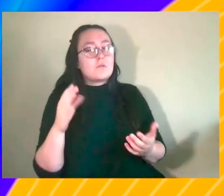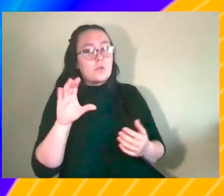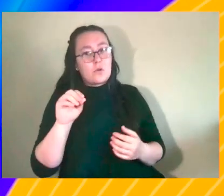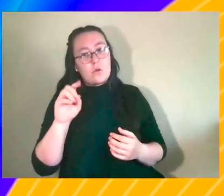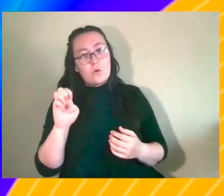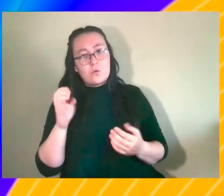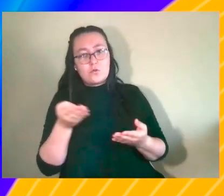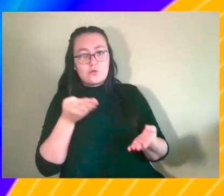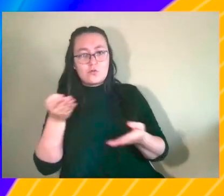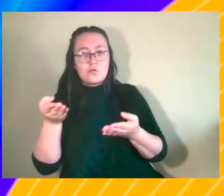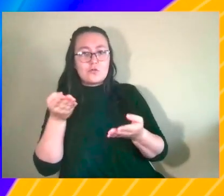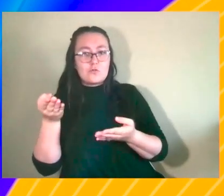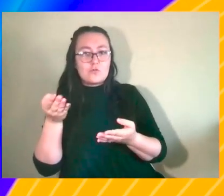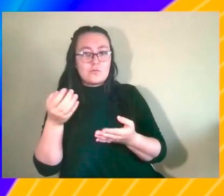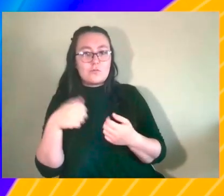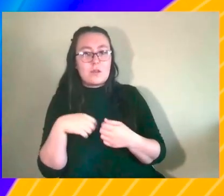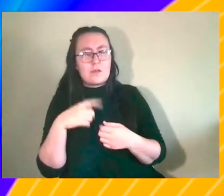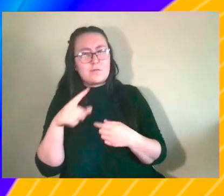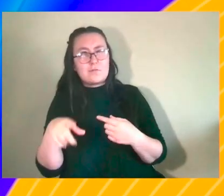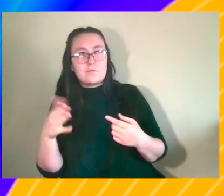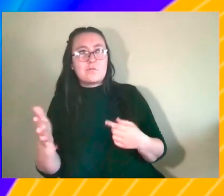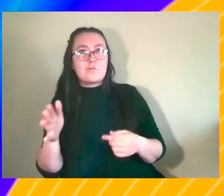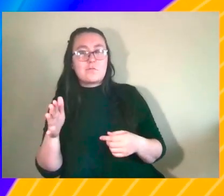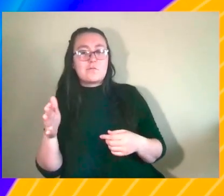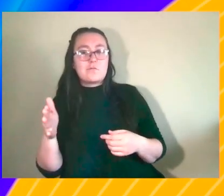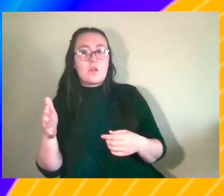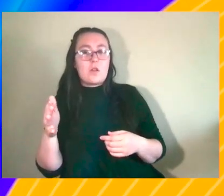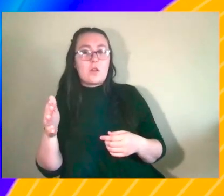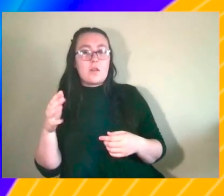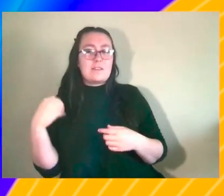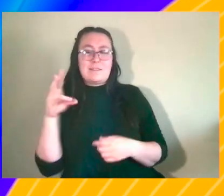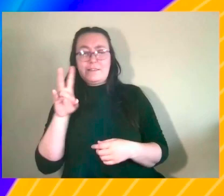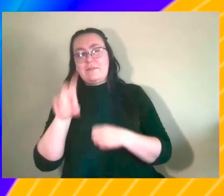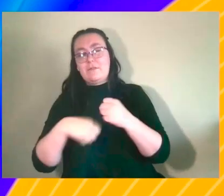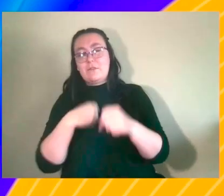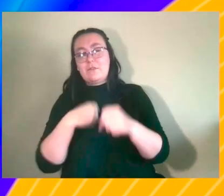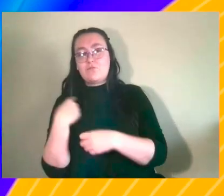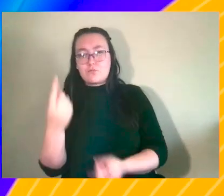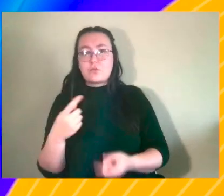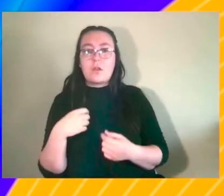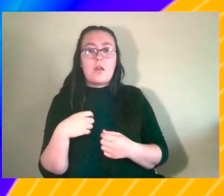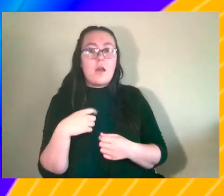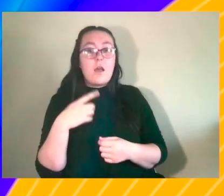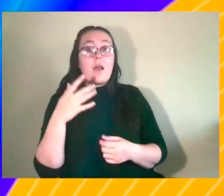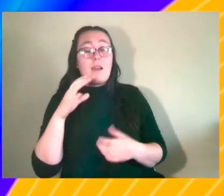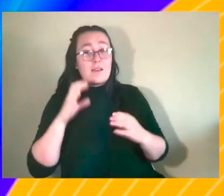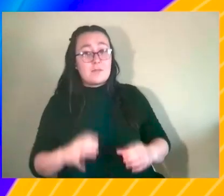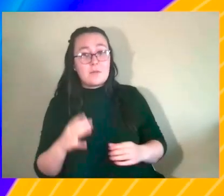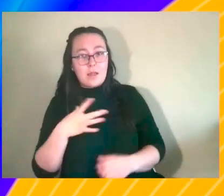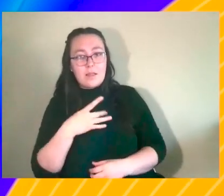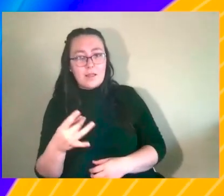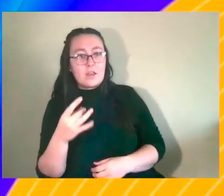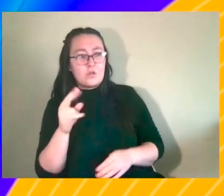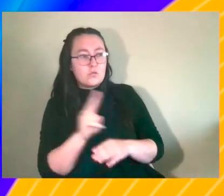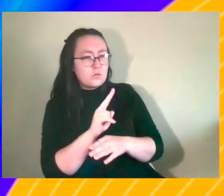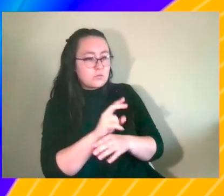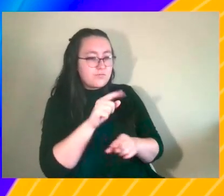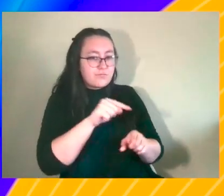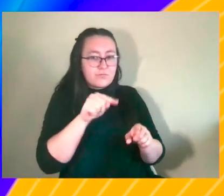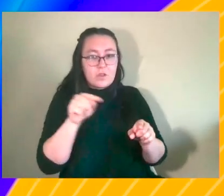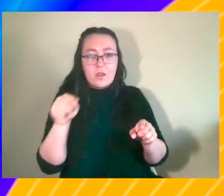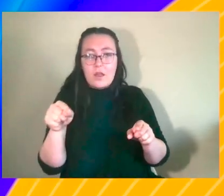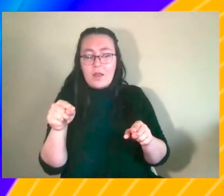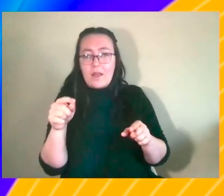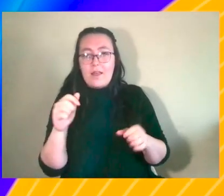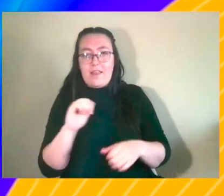Deploy, been around for about 7 years. And customers really like those services as individual building blocks that help them sort of part